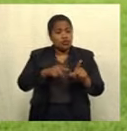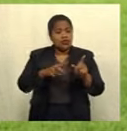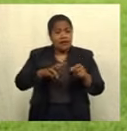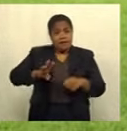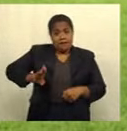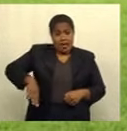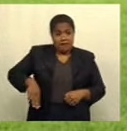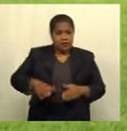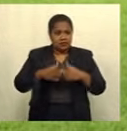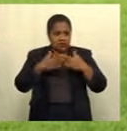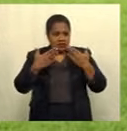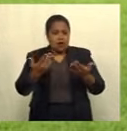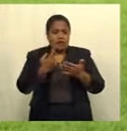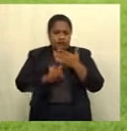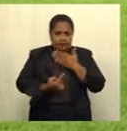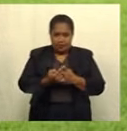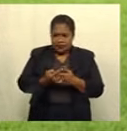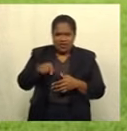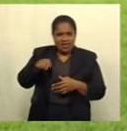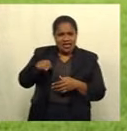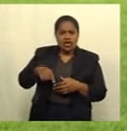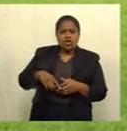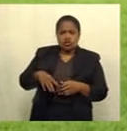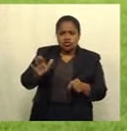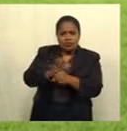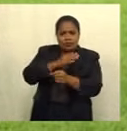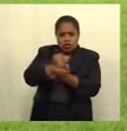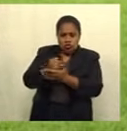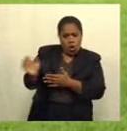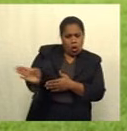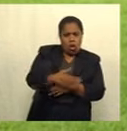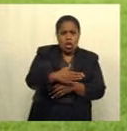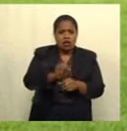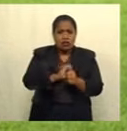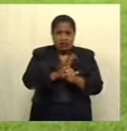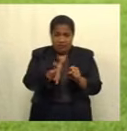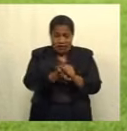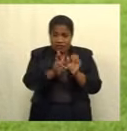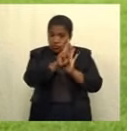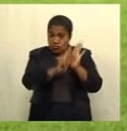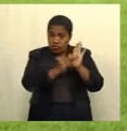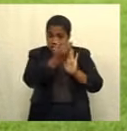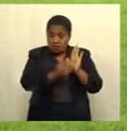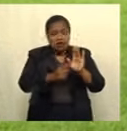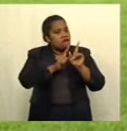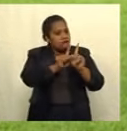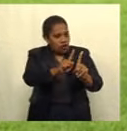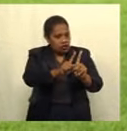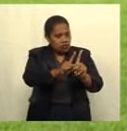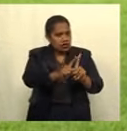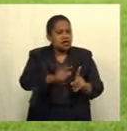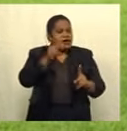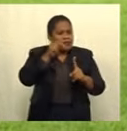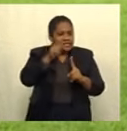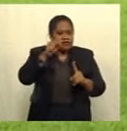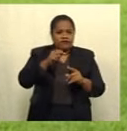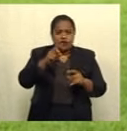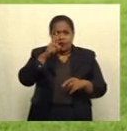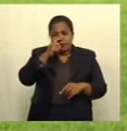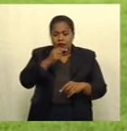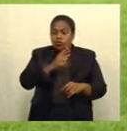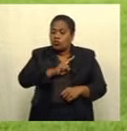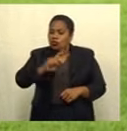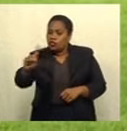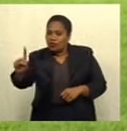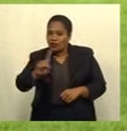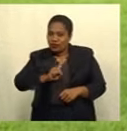are spearheading the drive to ensure all COVID-19 safety protocols are adhered to, particularly for villagers who move in and out of the